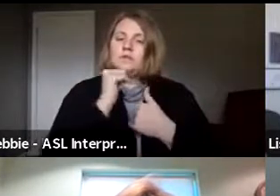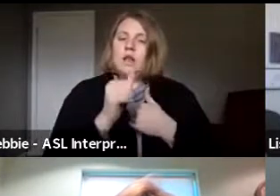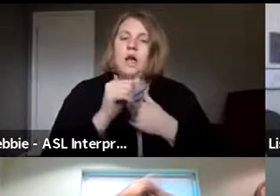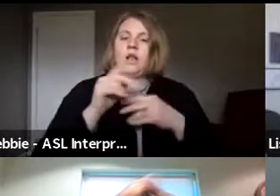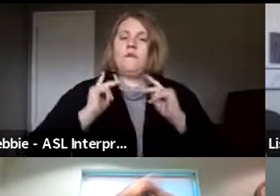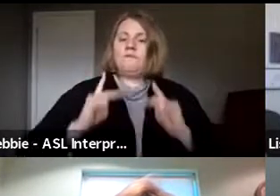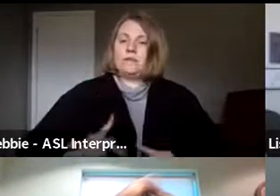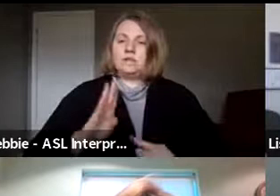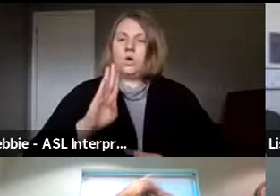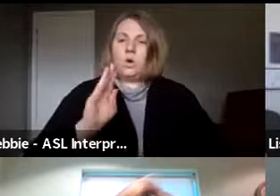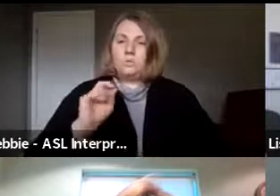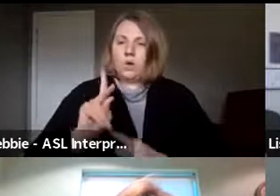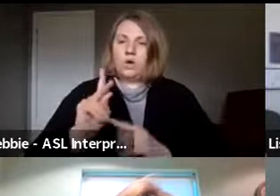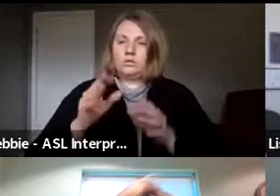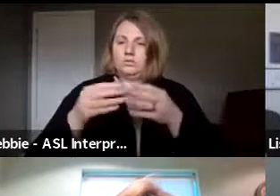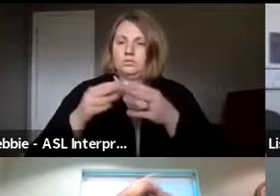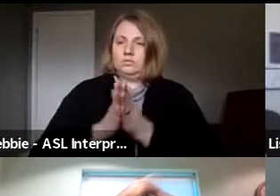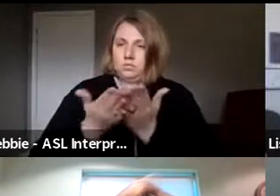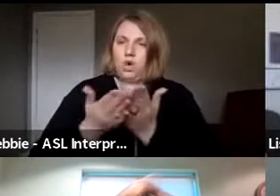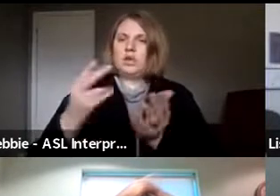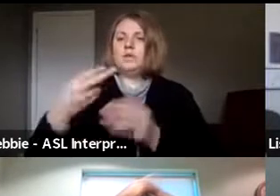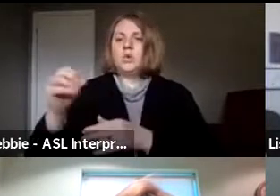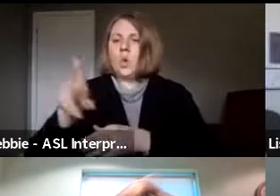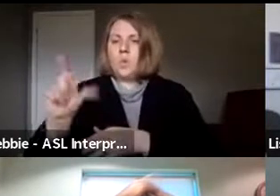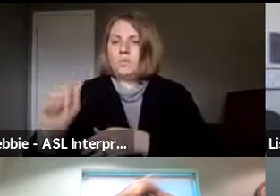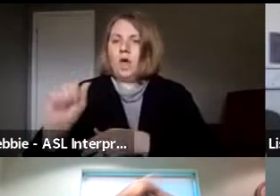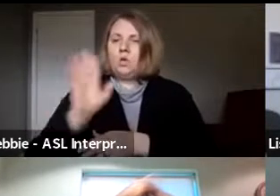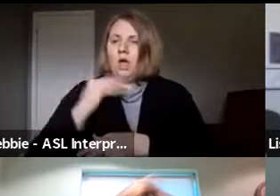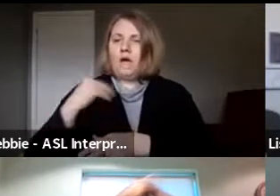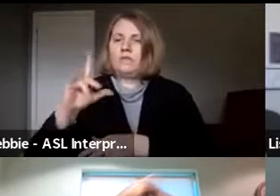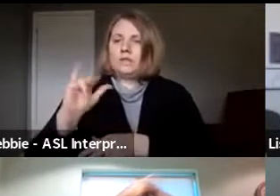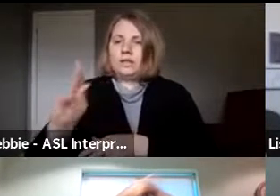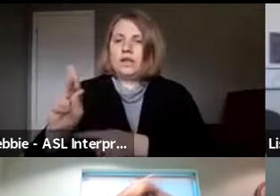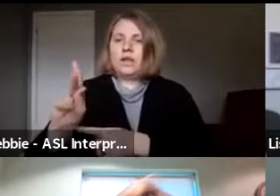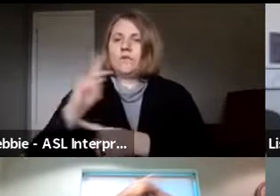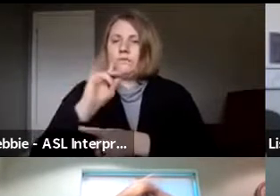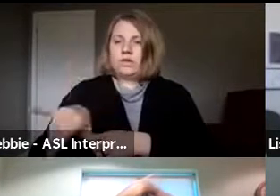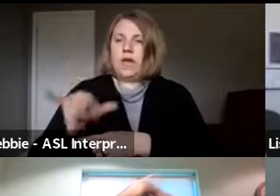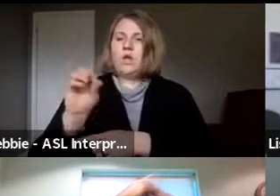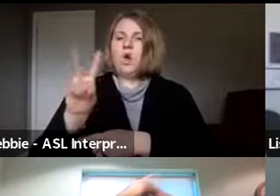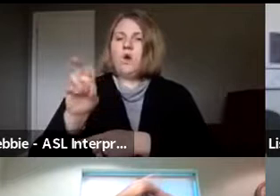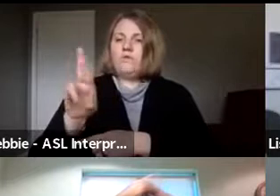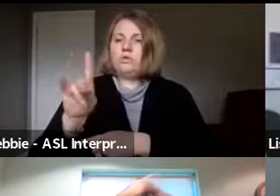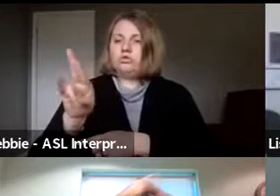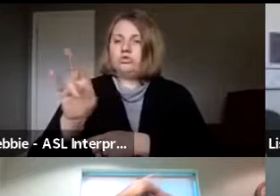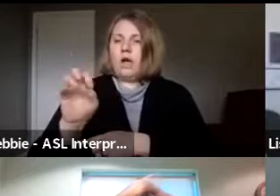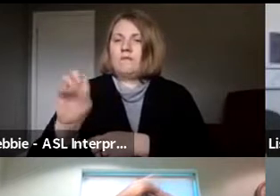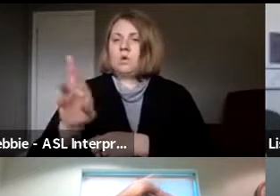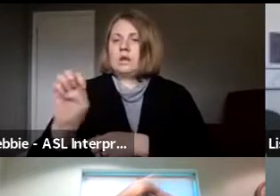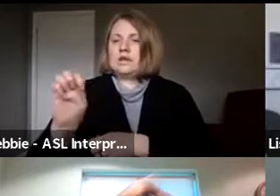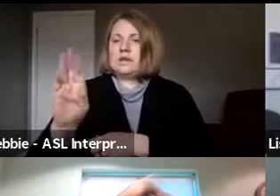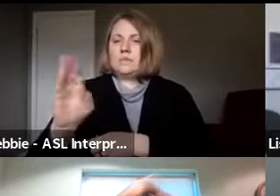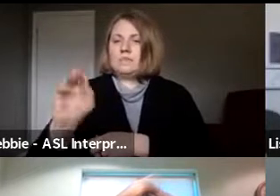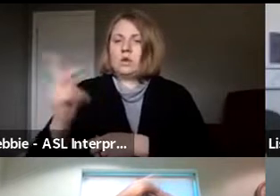book, and we'll put the link in the message, you know, an Overdrive book, an ebook, something to get the kids reading